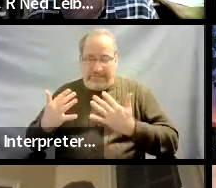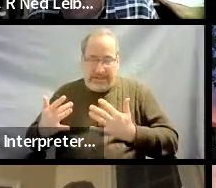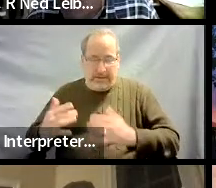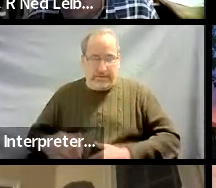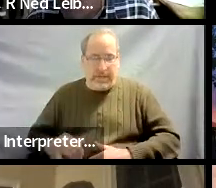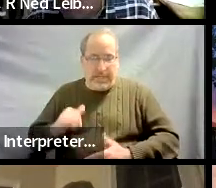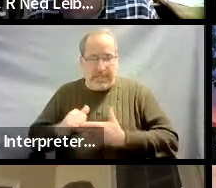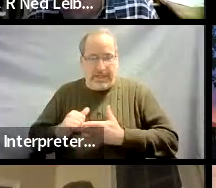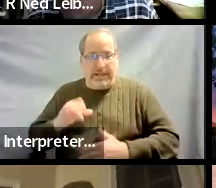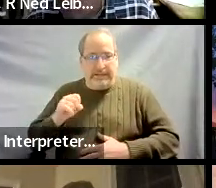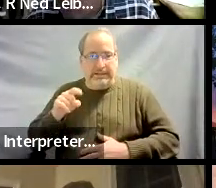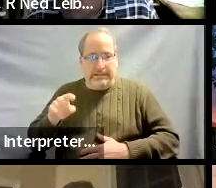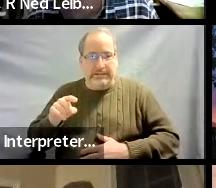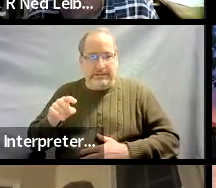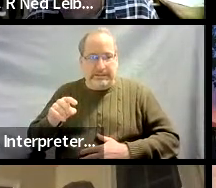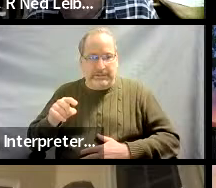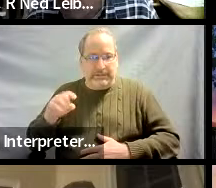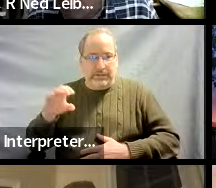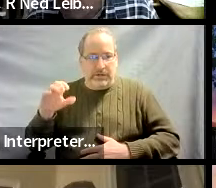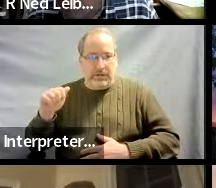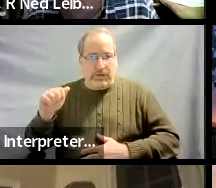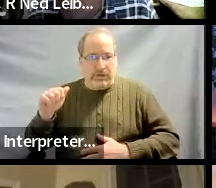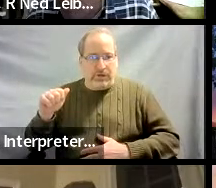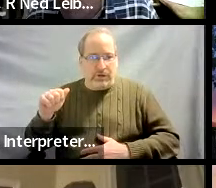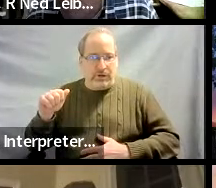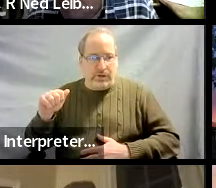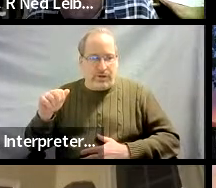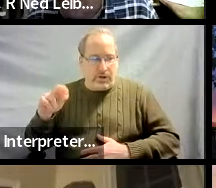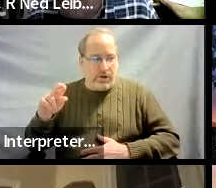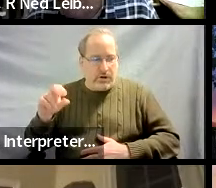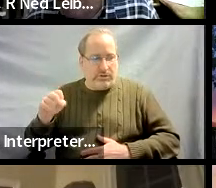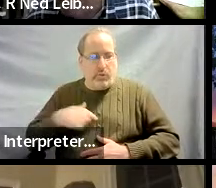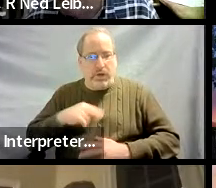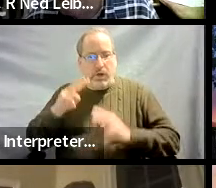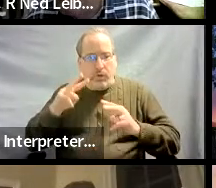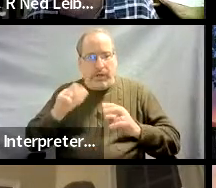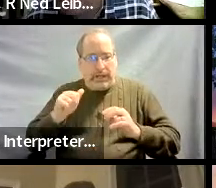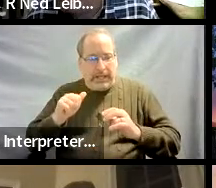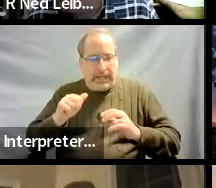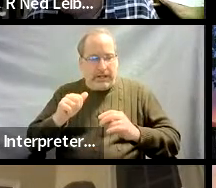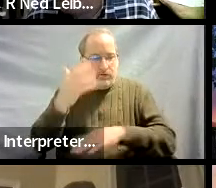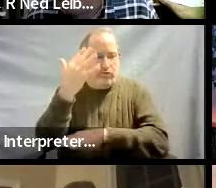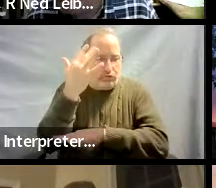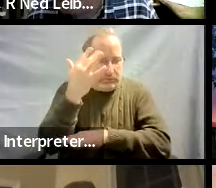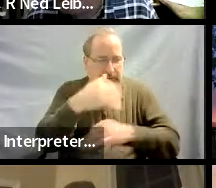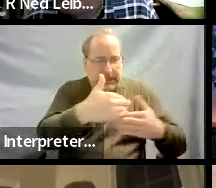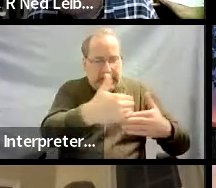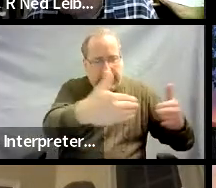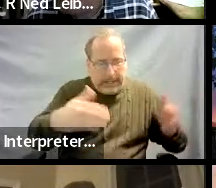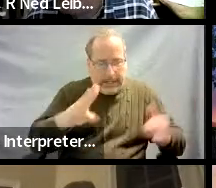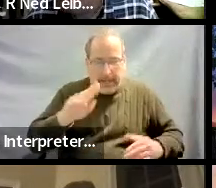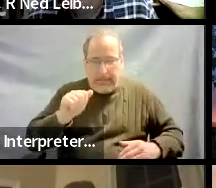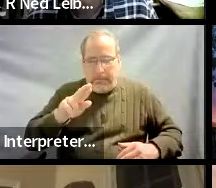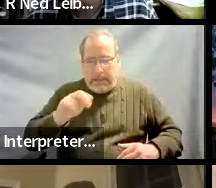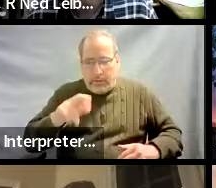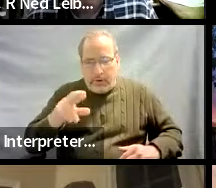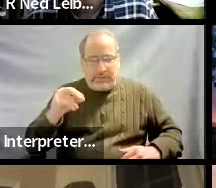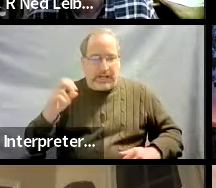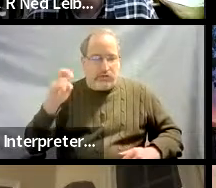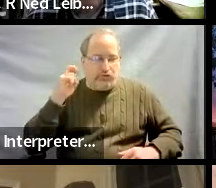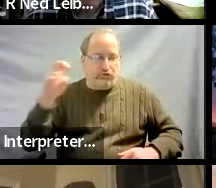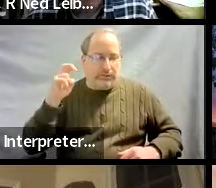is cars. So we're looking at vegetative barriers along major transportation areas such